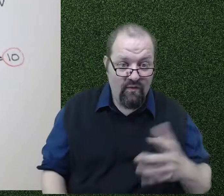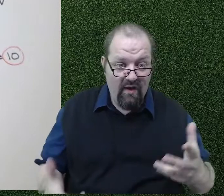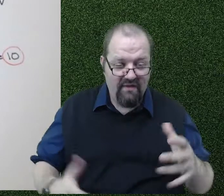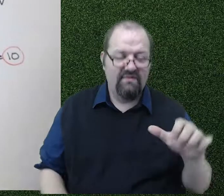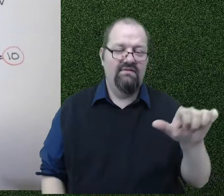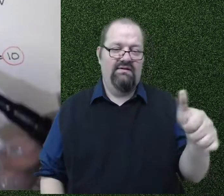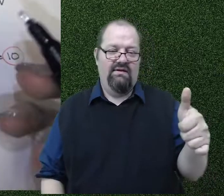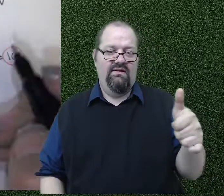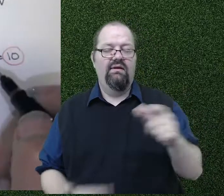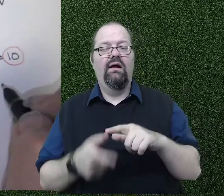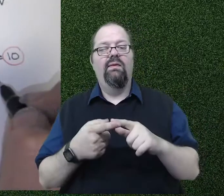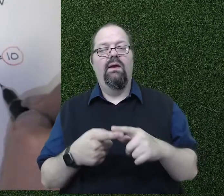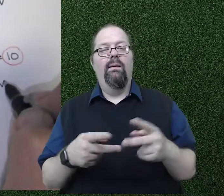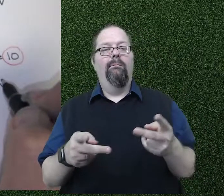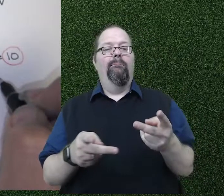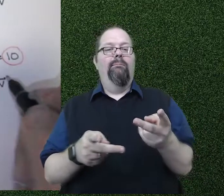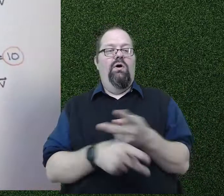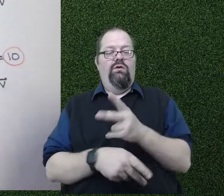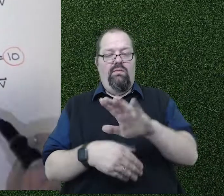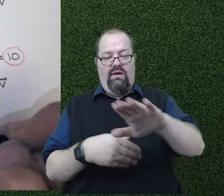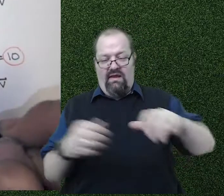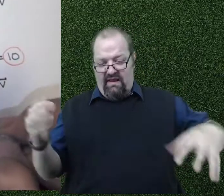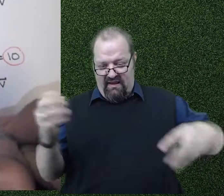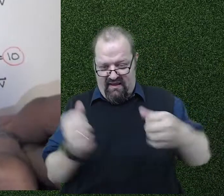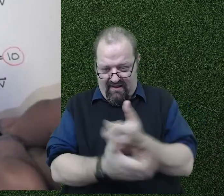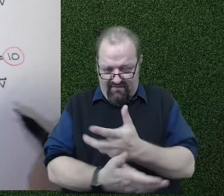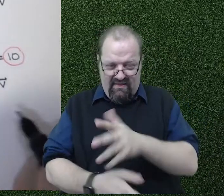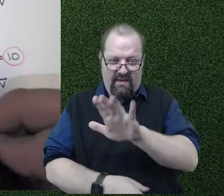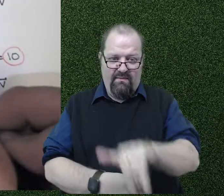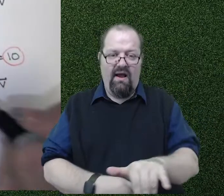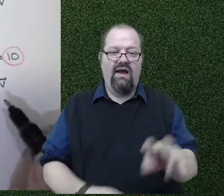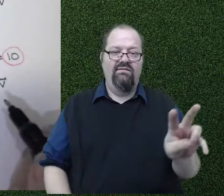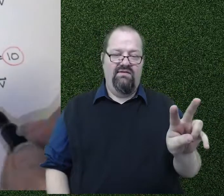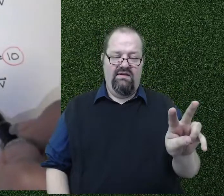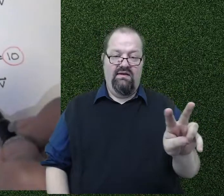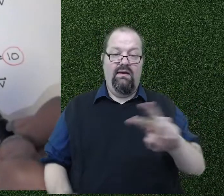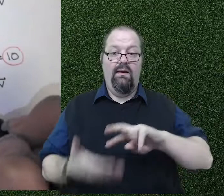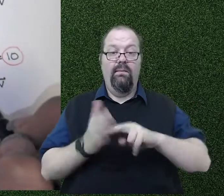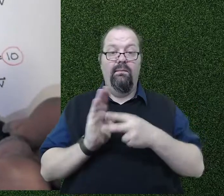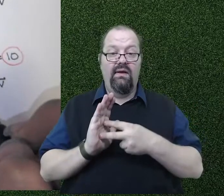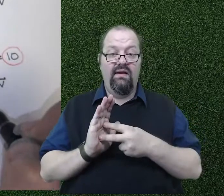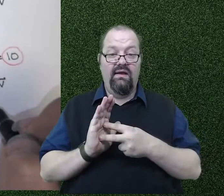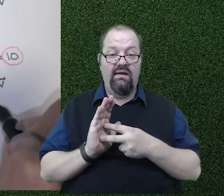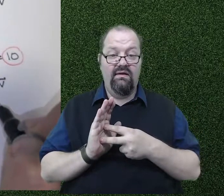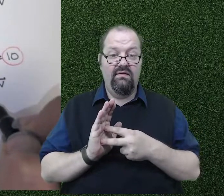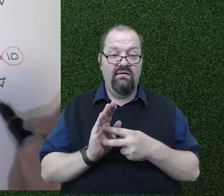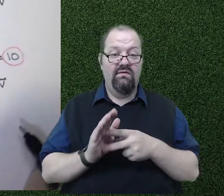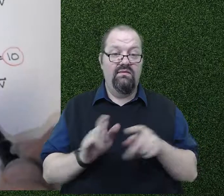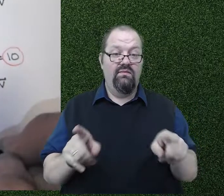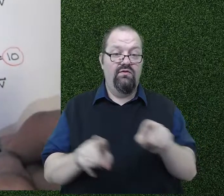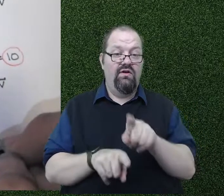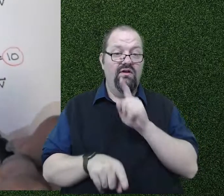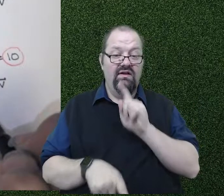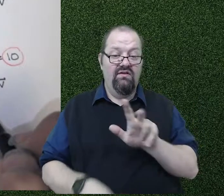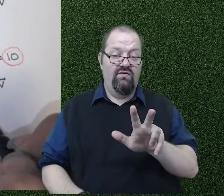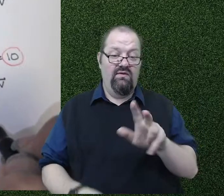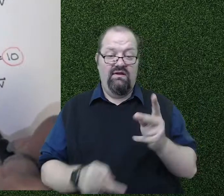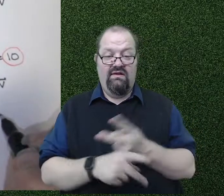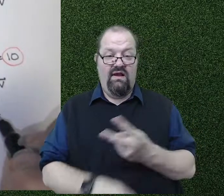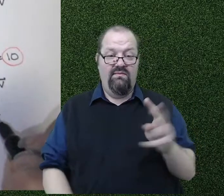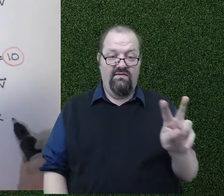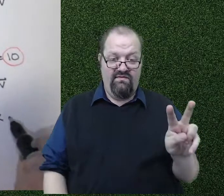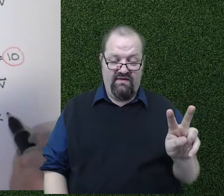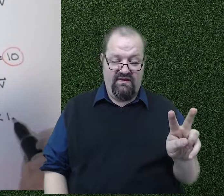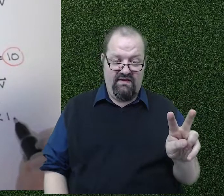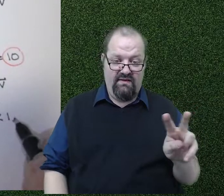And then you just multiply the whole thing by v. So it looks like the projection of u onto v is just 3 times v. So